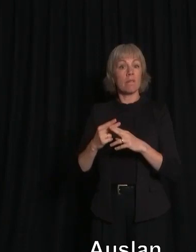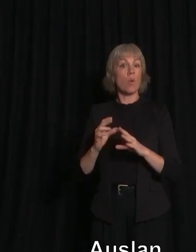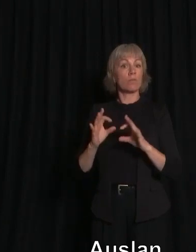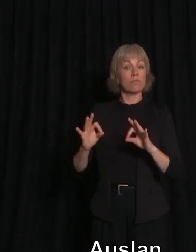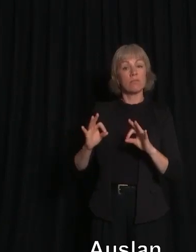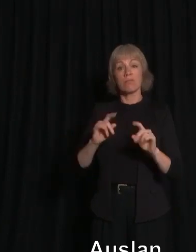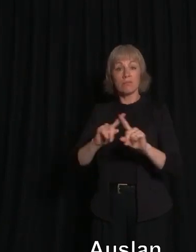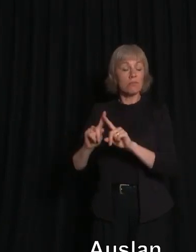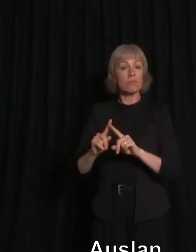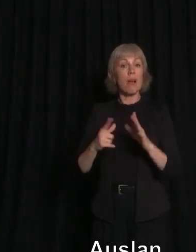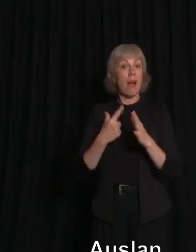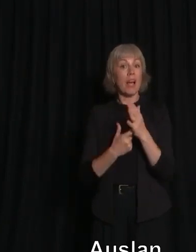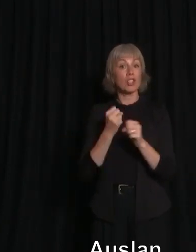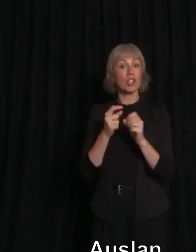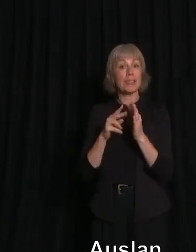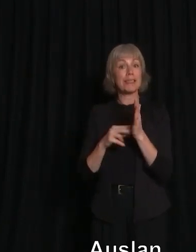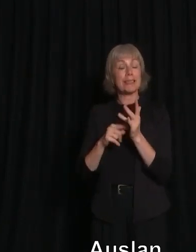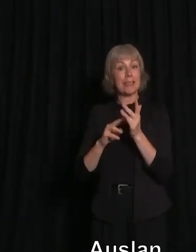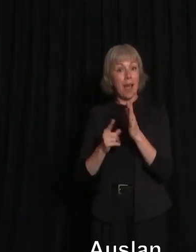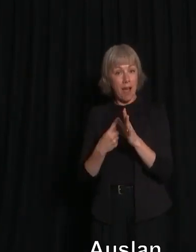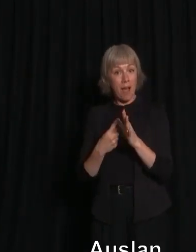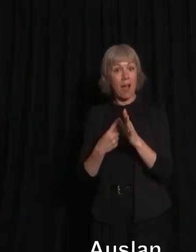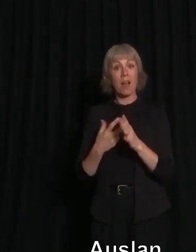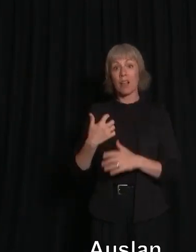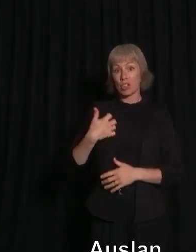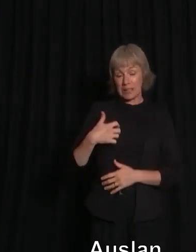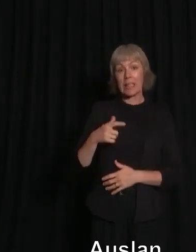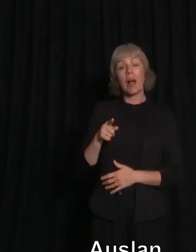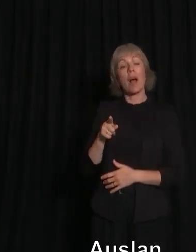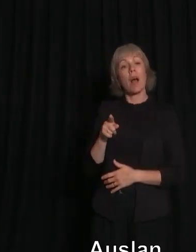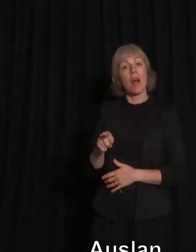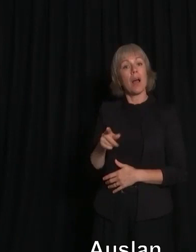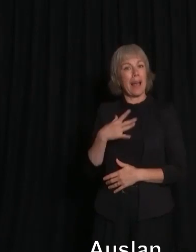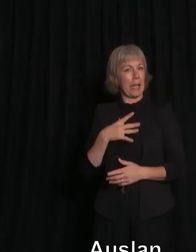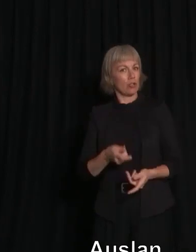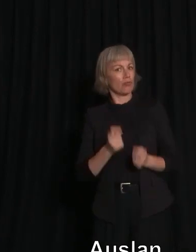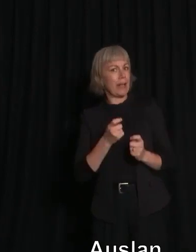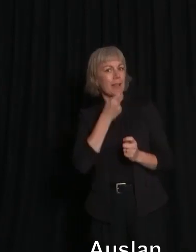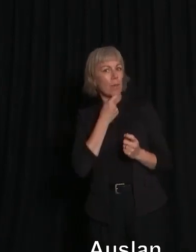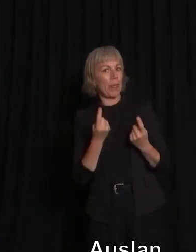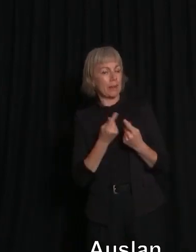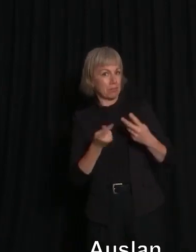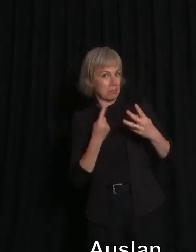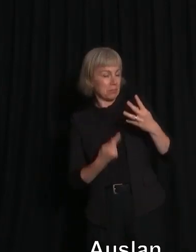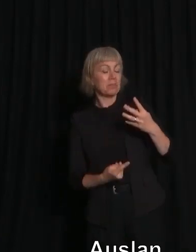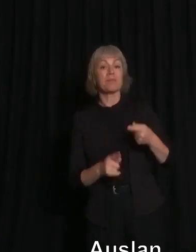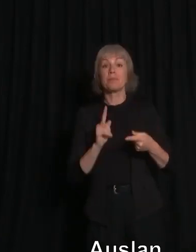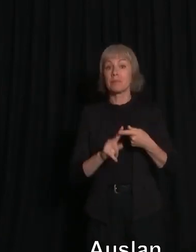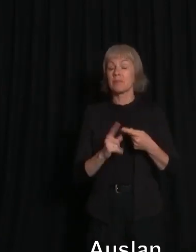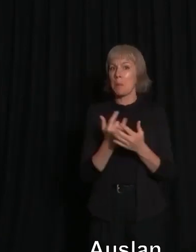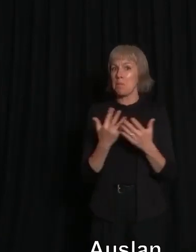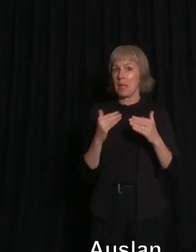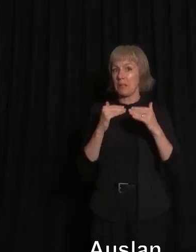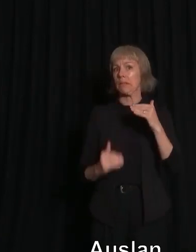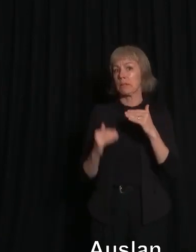are really important things that I want to highlight, where we know that it is a continent where there are many